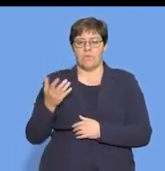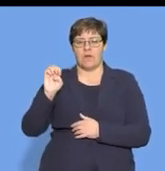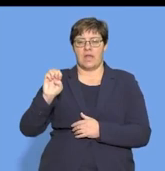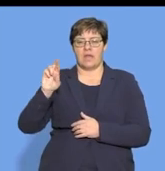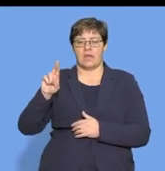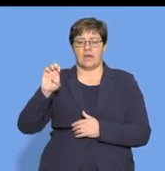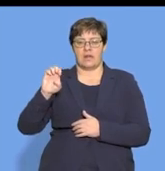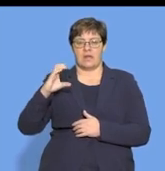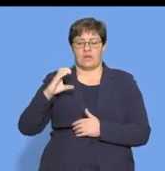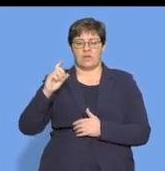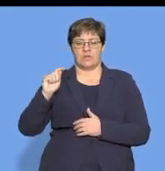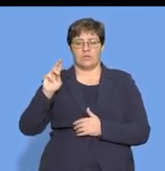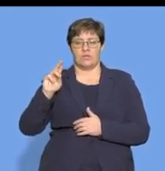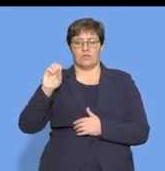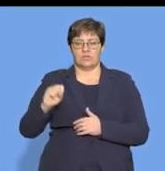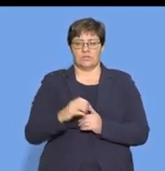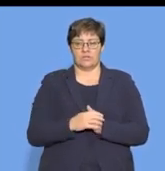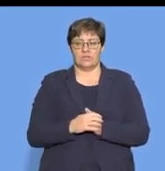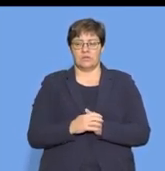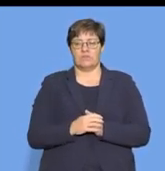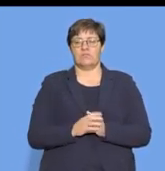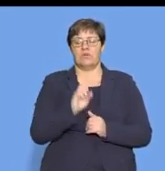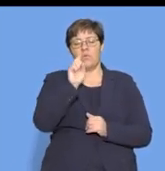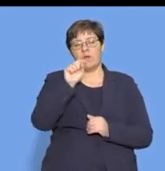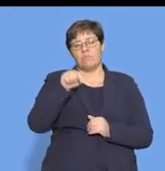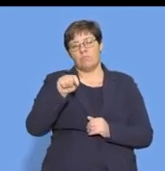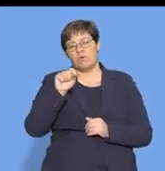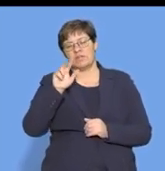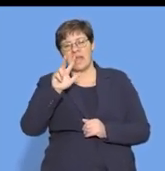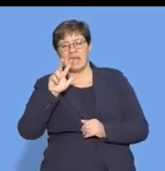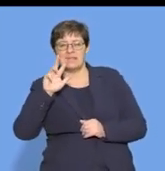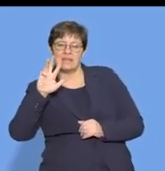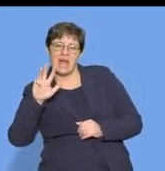erectus. And Homo erectus lived about